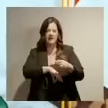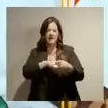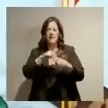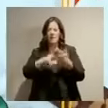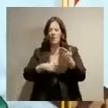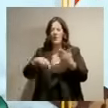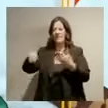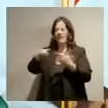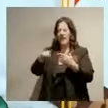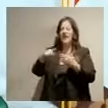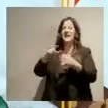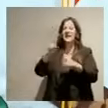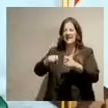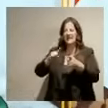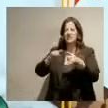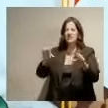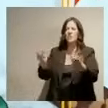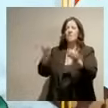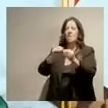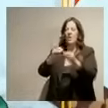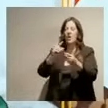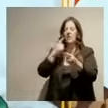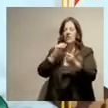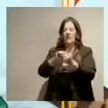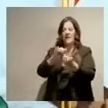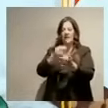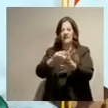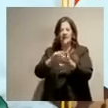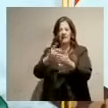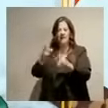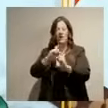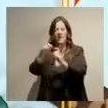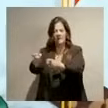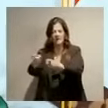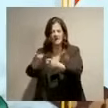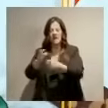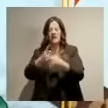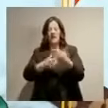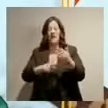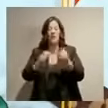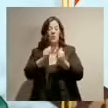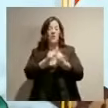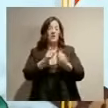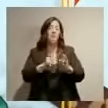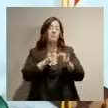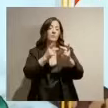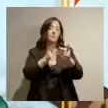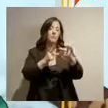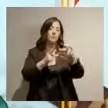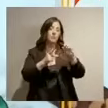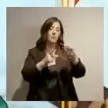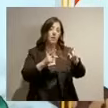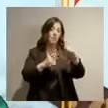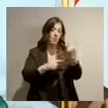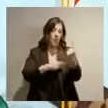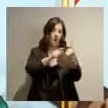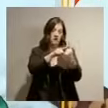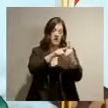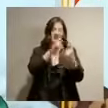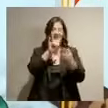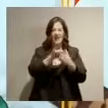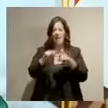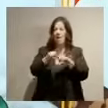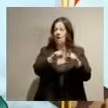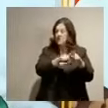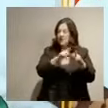do more around state money. And the other work we did with Proposition 1 to foundationally reform an existing stream of